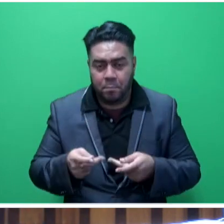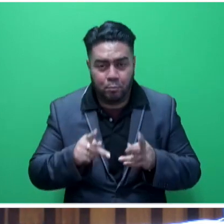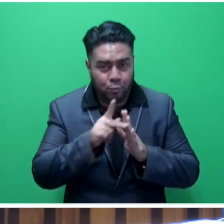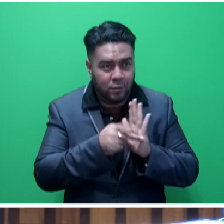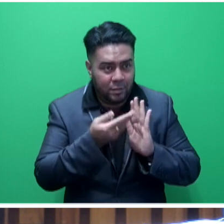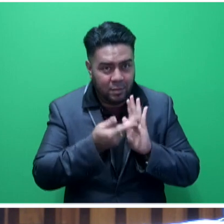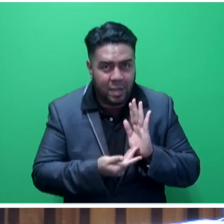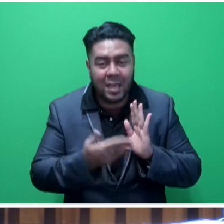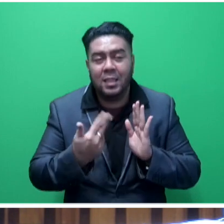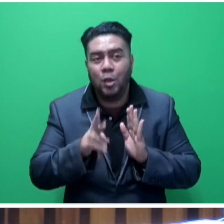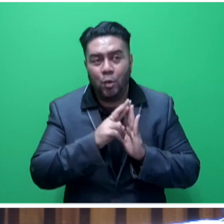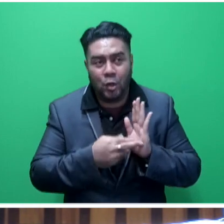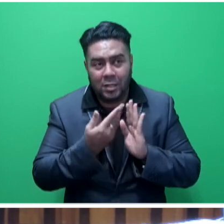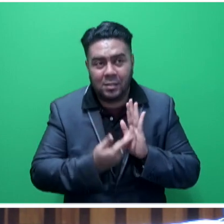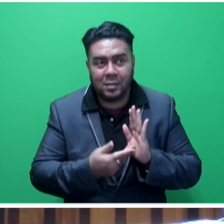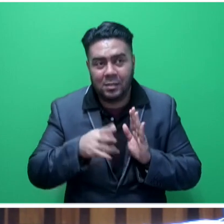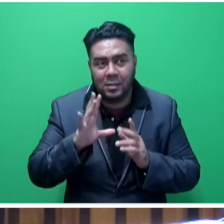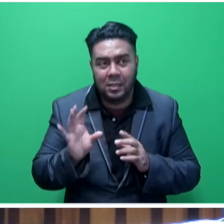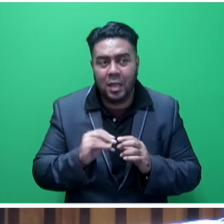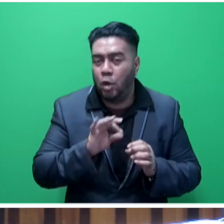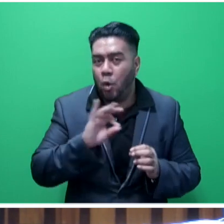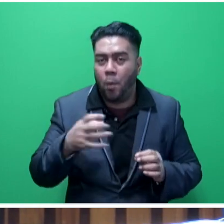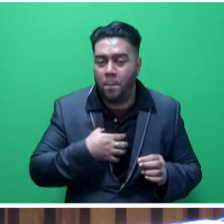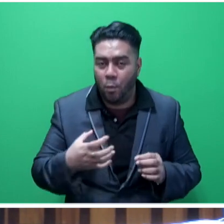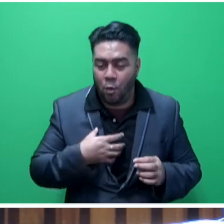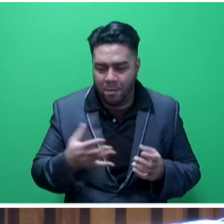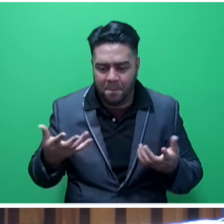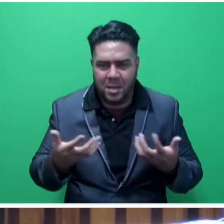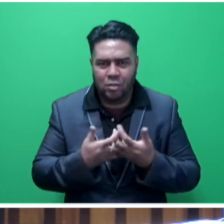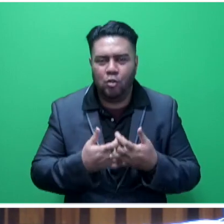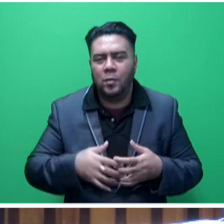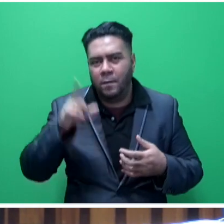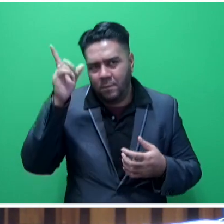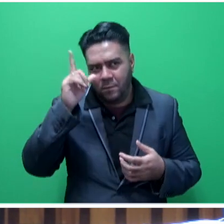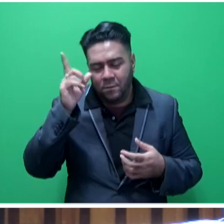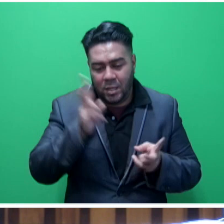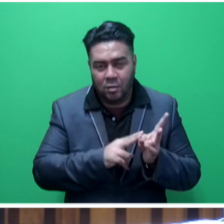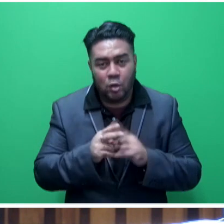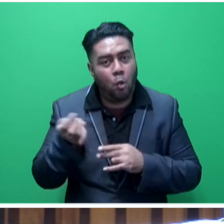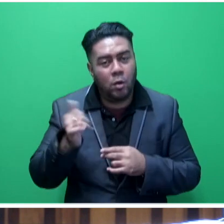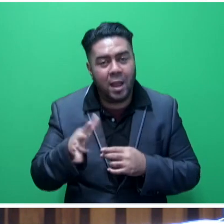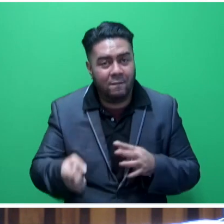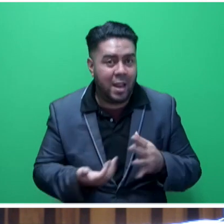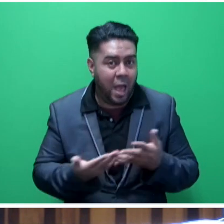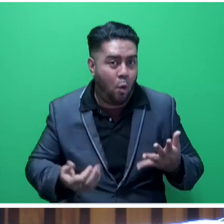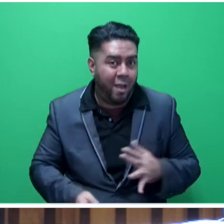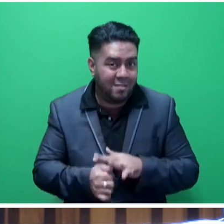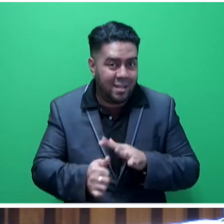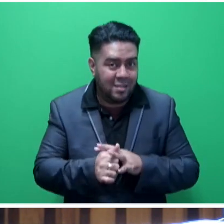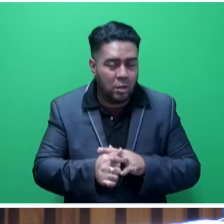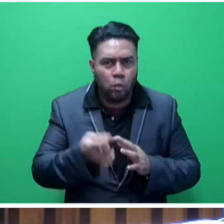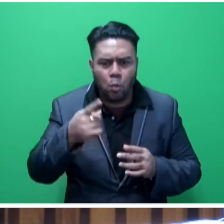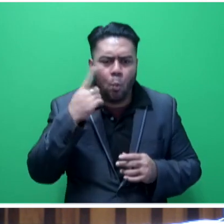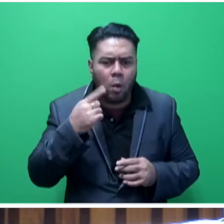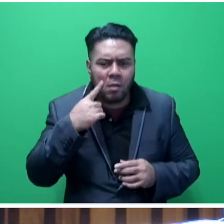these regulations that perhaps is no longer applicable to those villages that already have now access to water